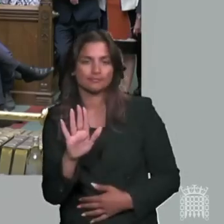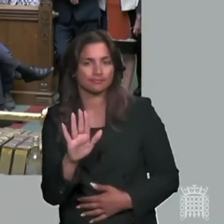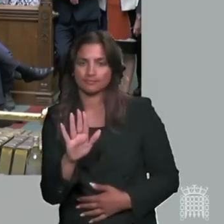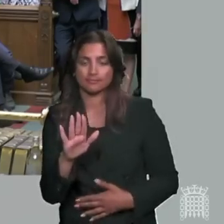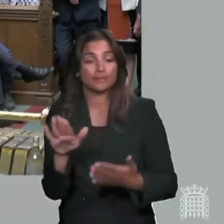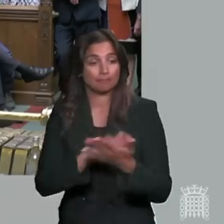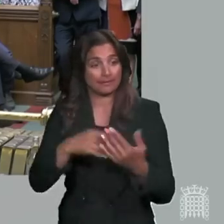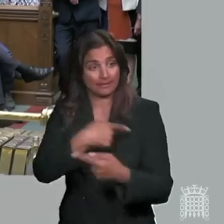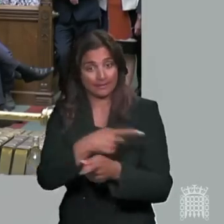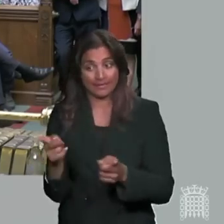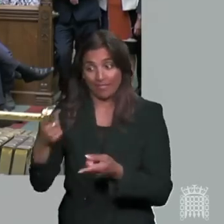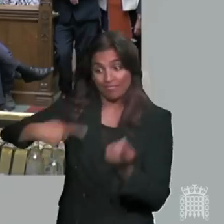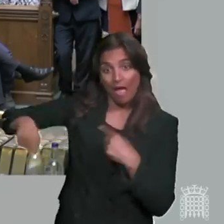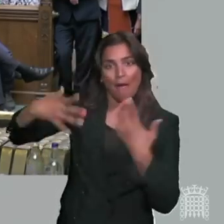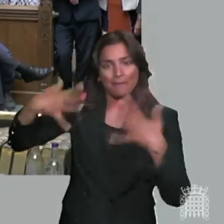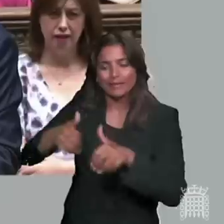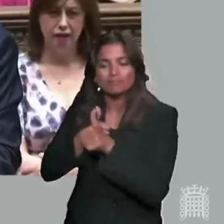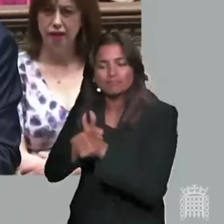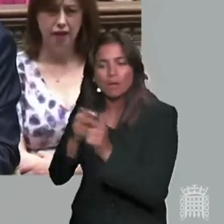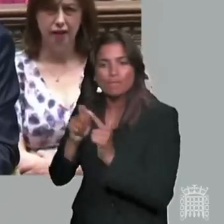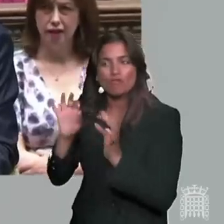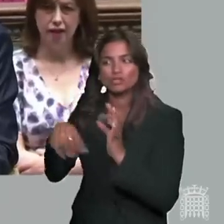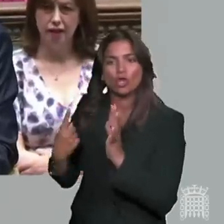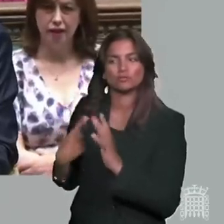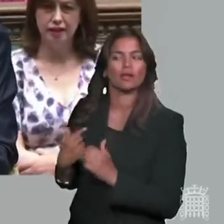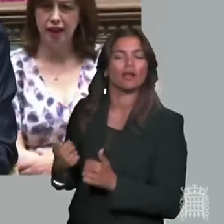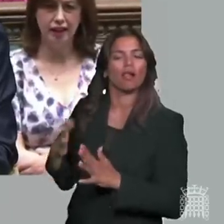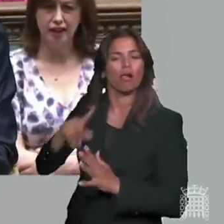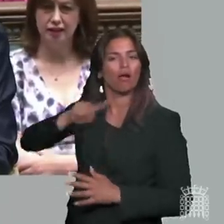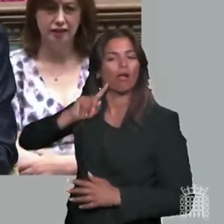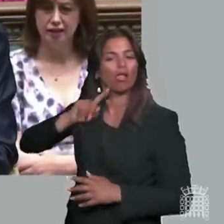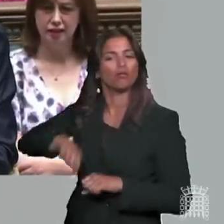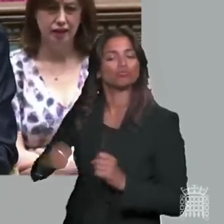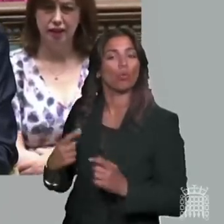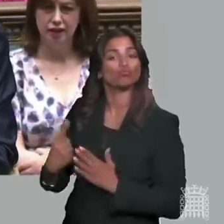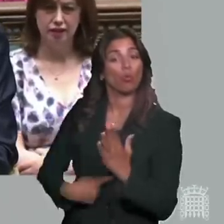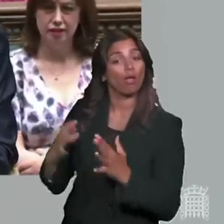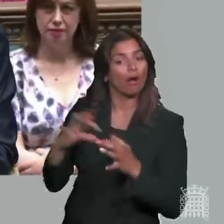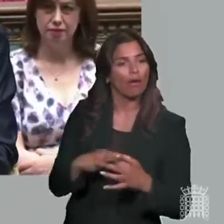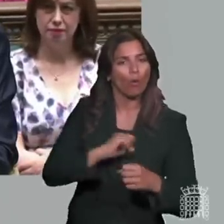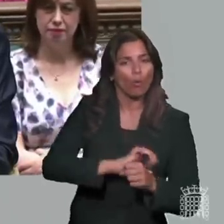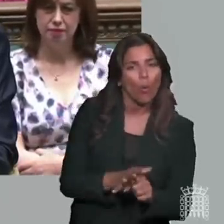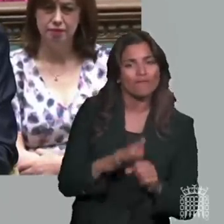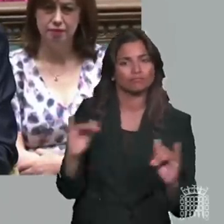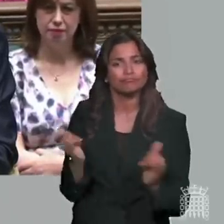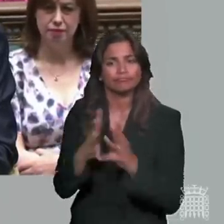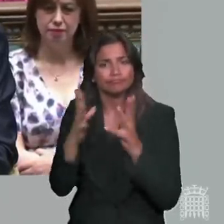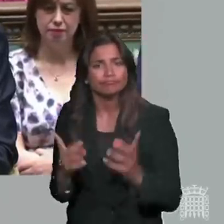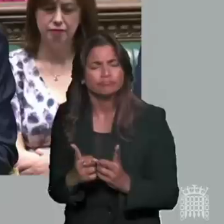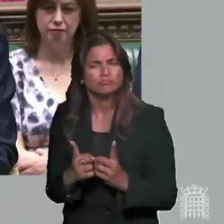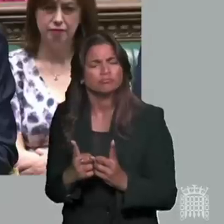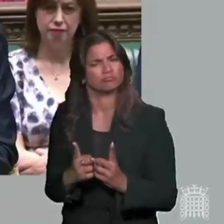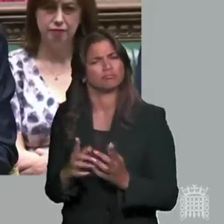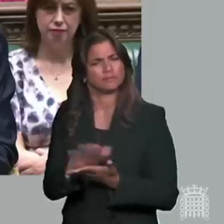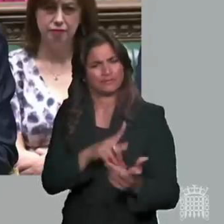are rewarded by becoming lawmakers for the rest of their lives. Is his message to the British